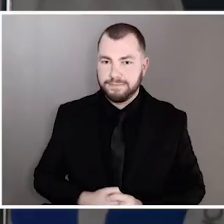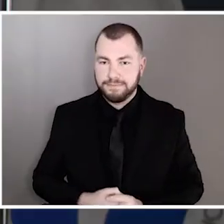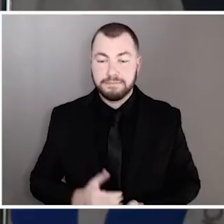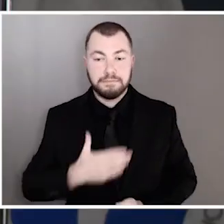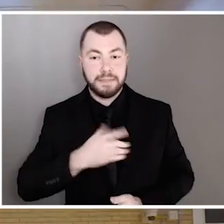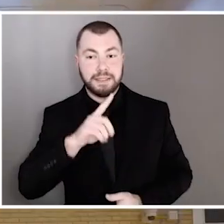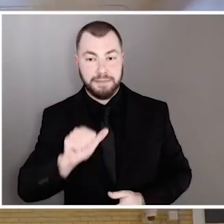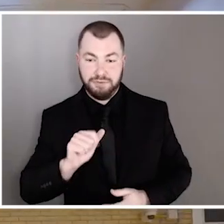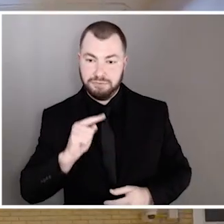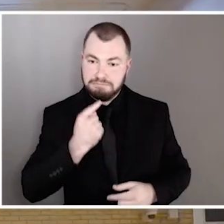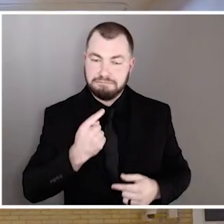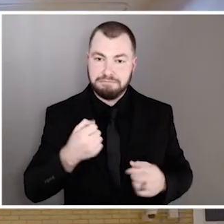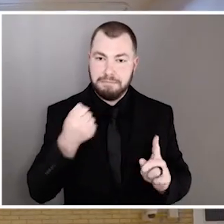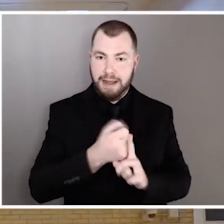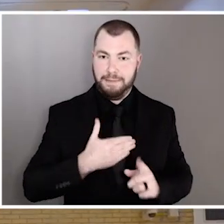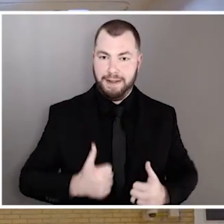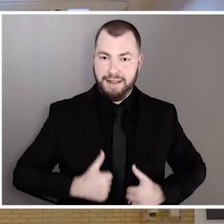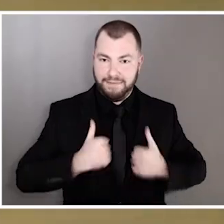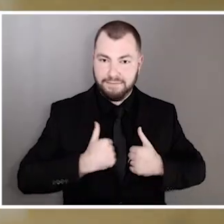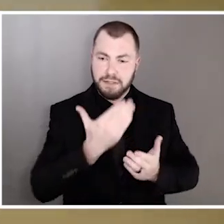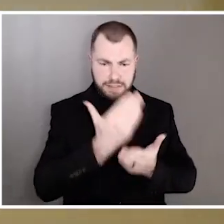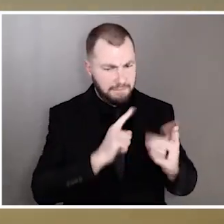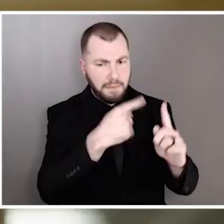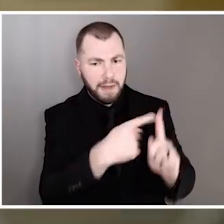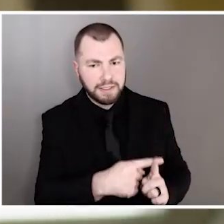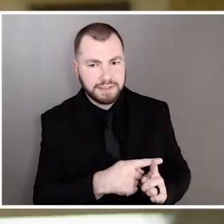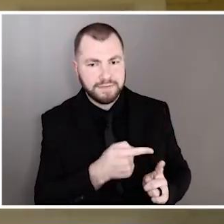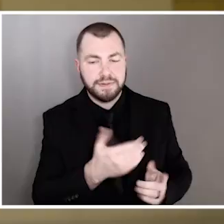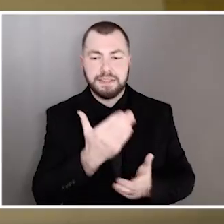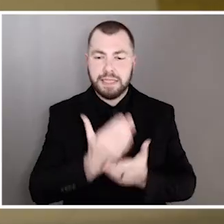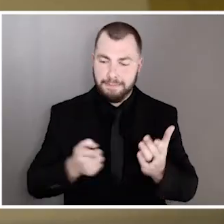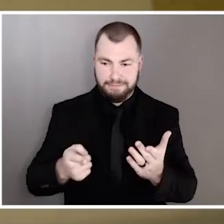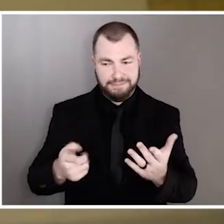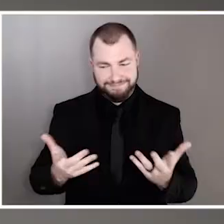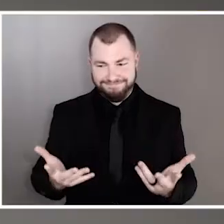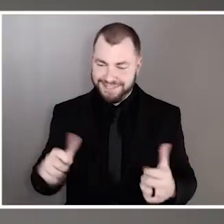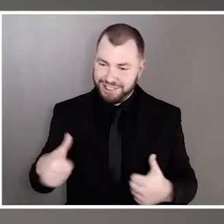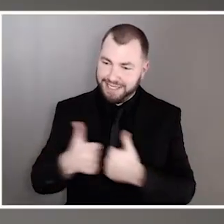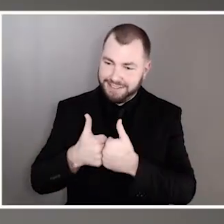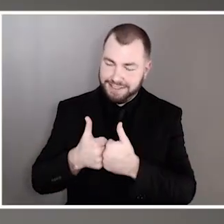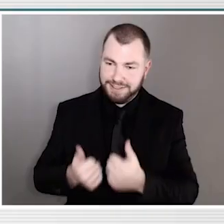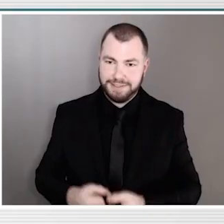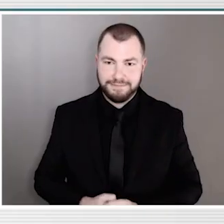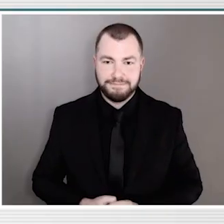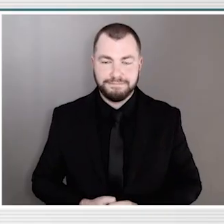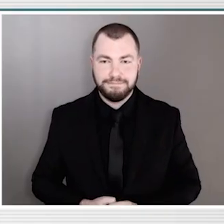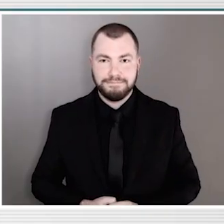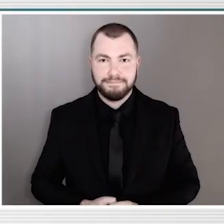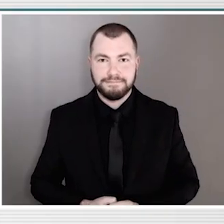disability has impacted my life profoundly in some very positive ways. In some ways there's been challenges.